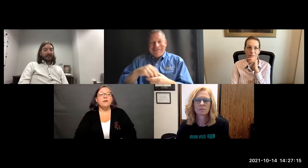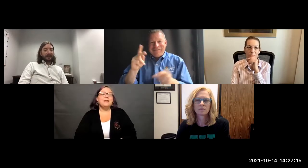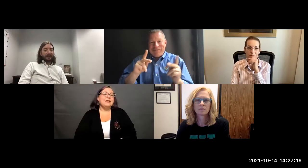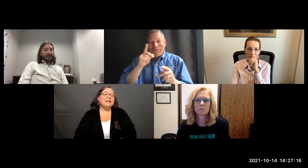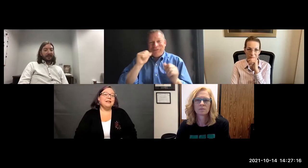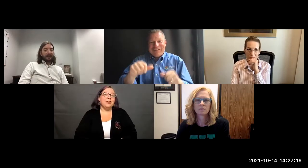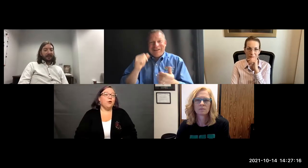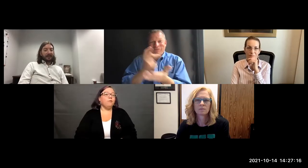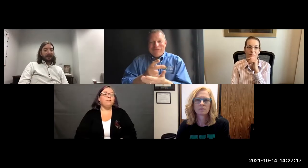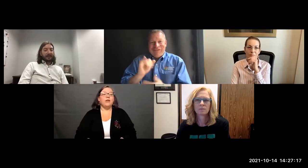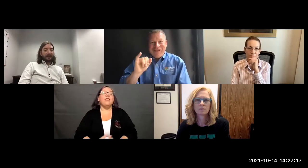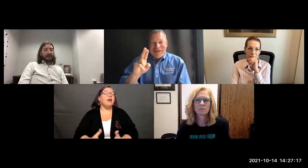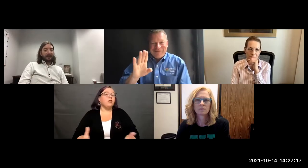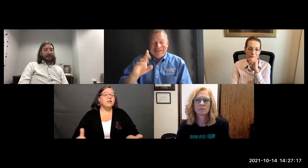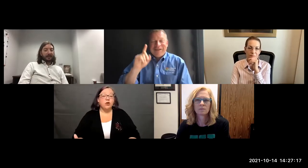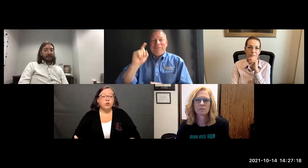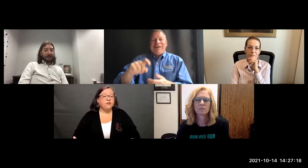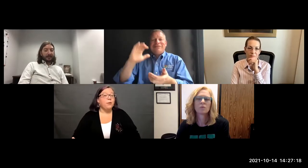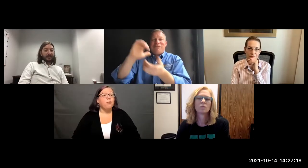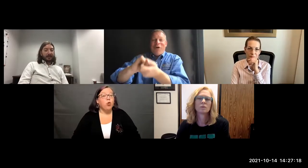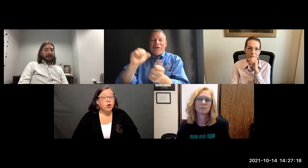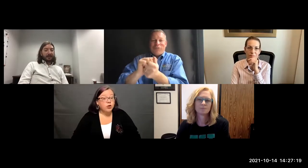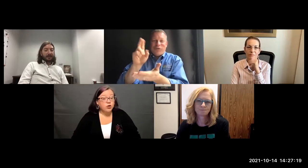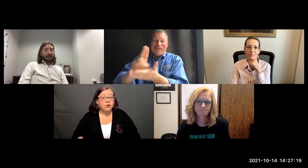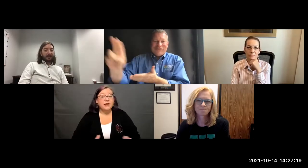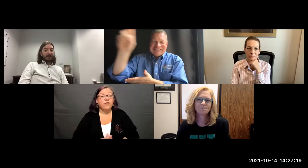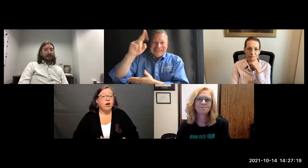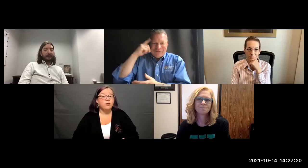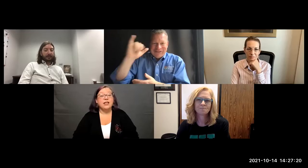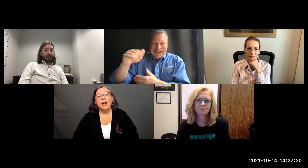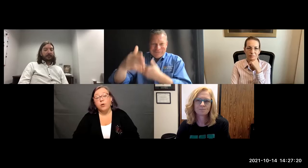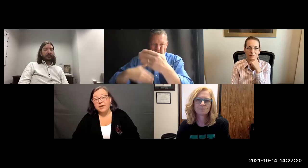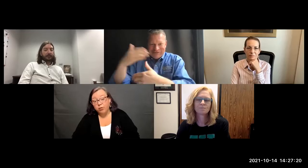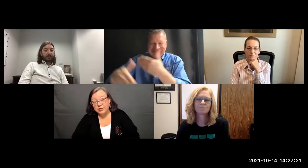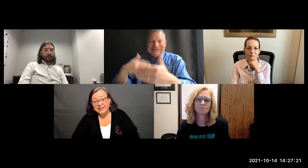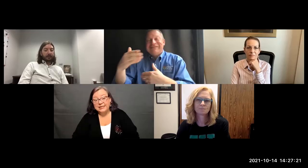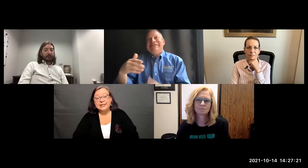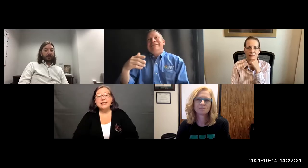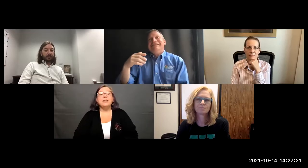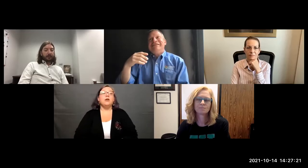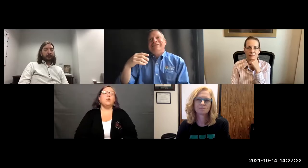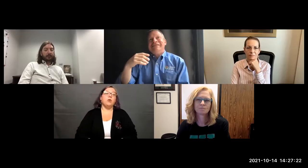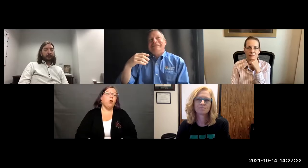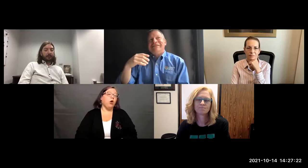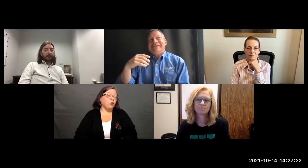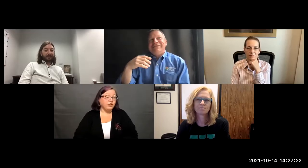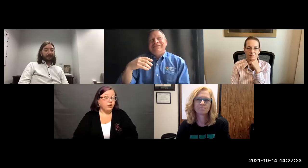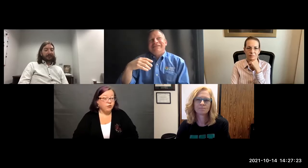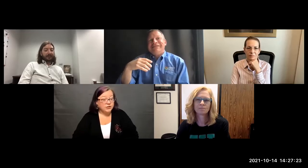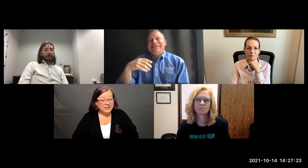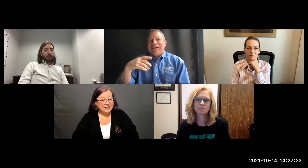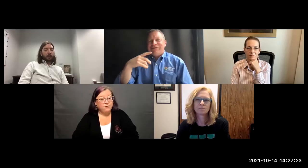develop, and then also develop a board who could be involved with the IRB process. We would partner